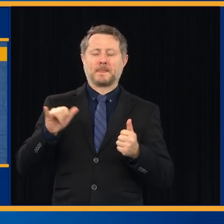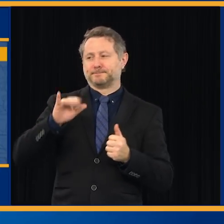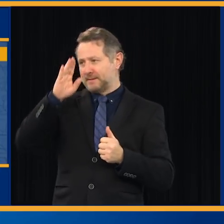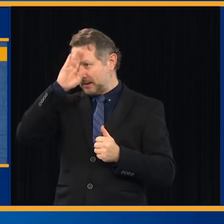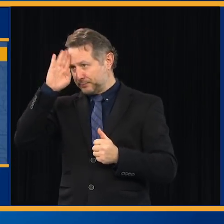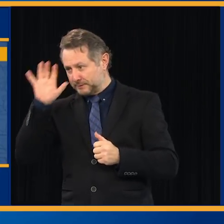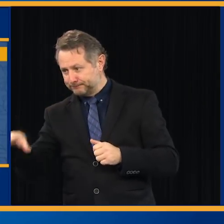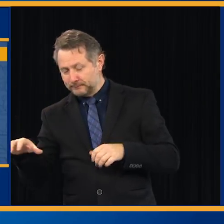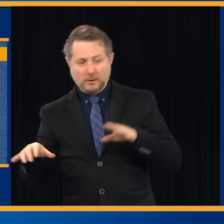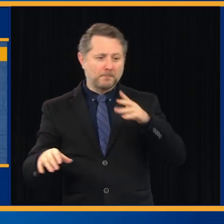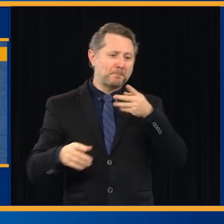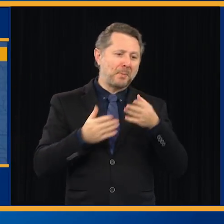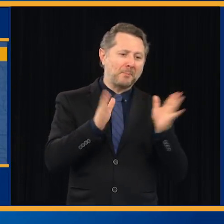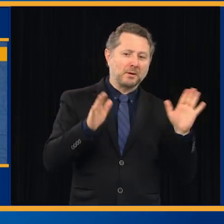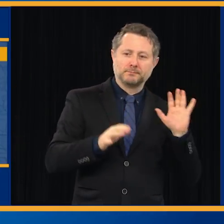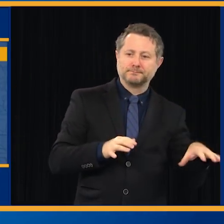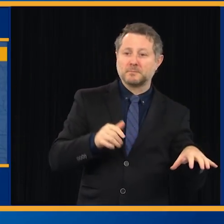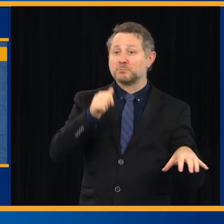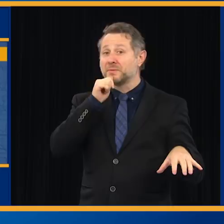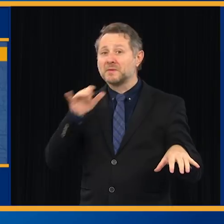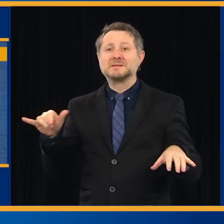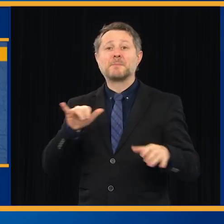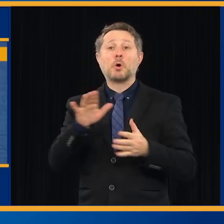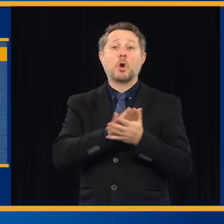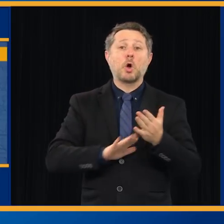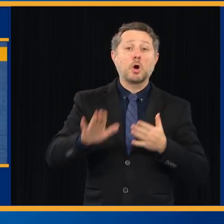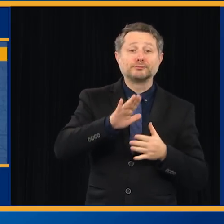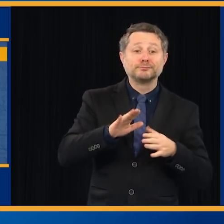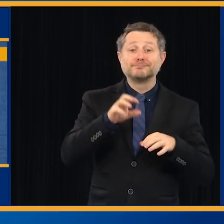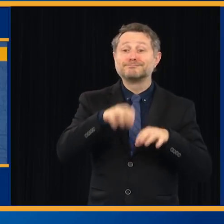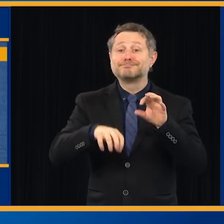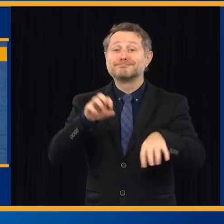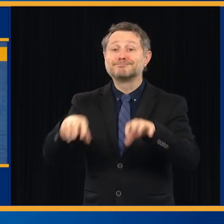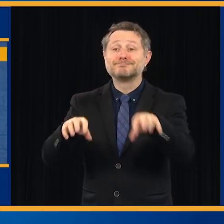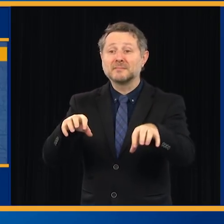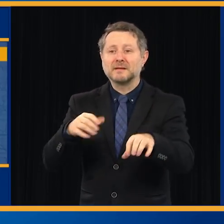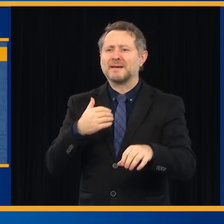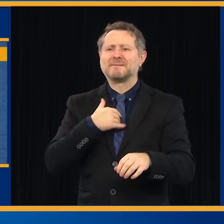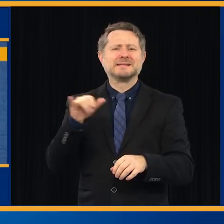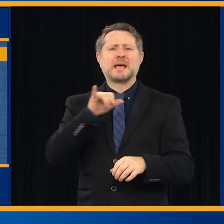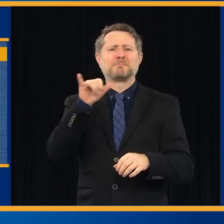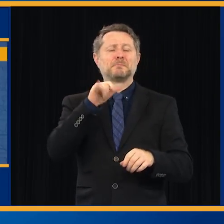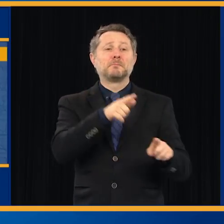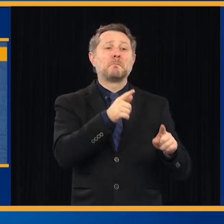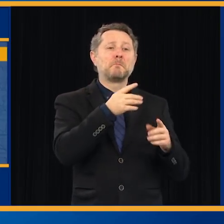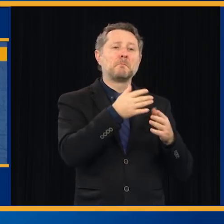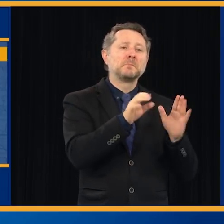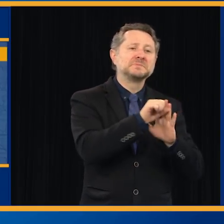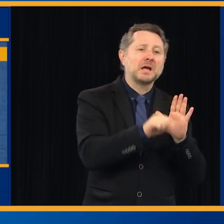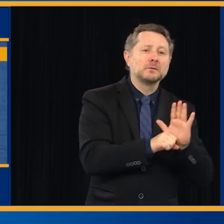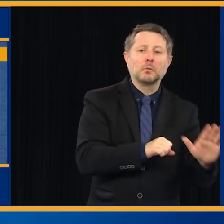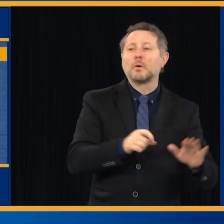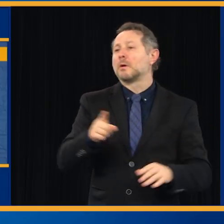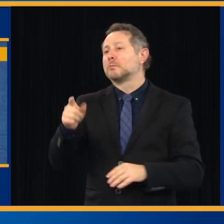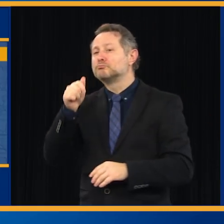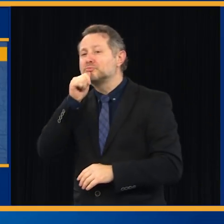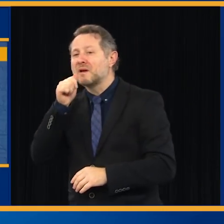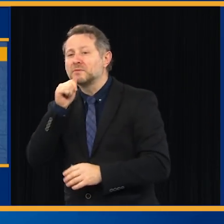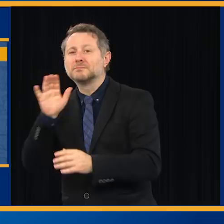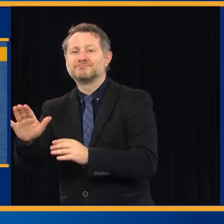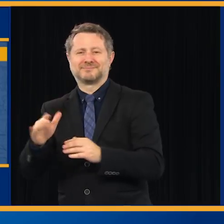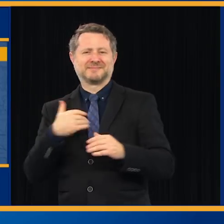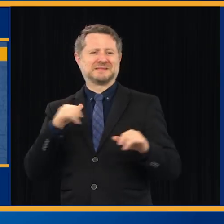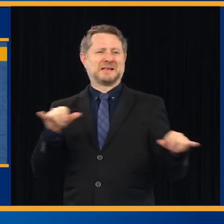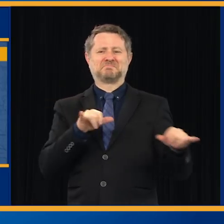an individual college, right? We have a system of colleges, but each college is individual. It's the same